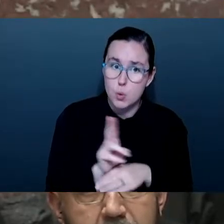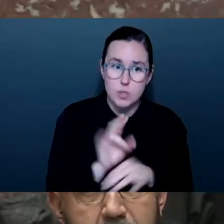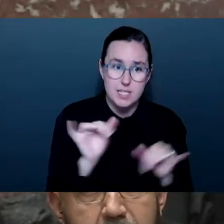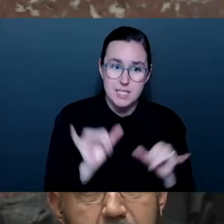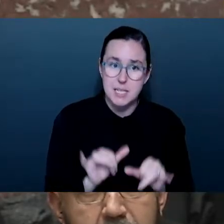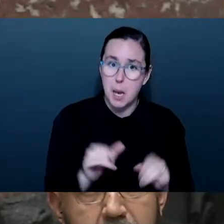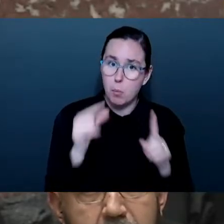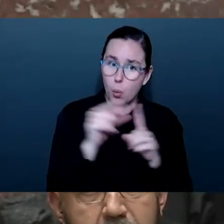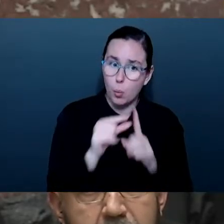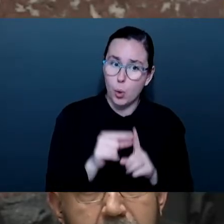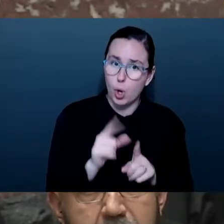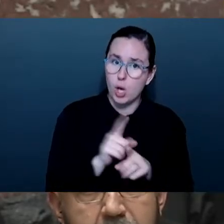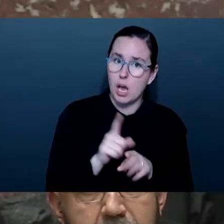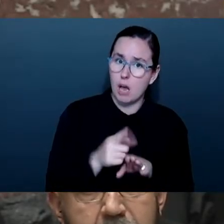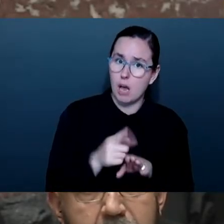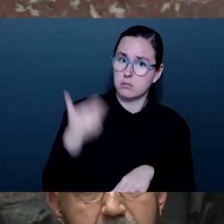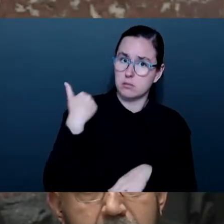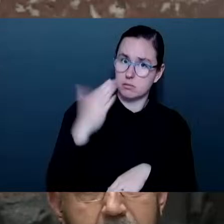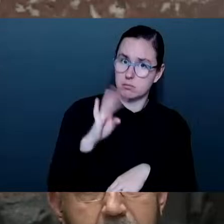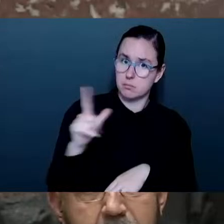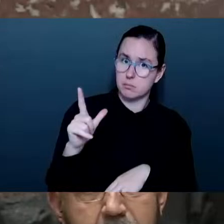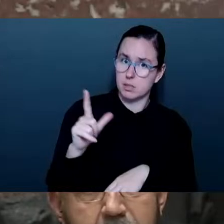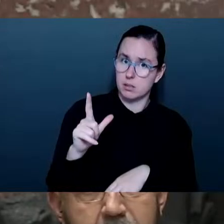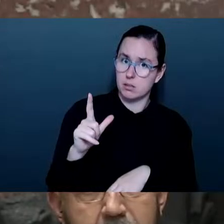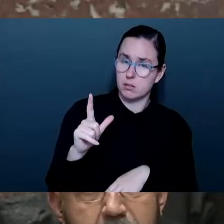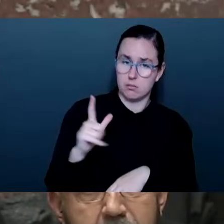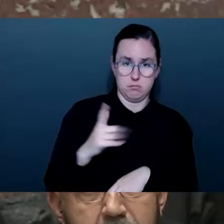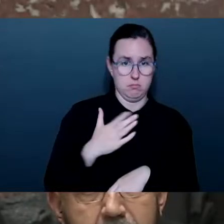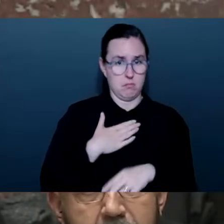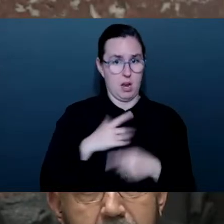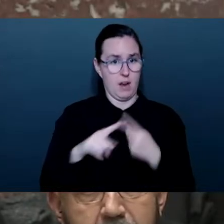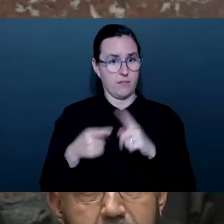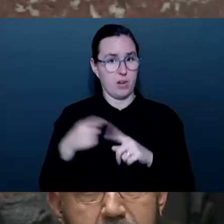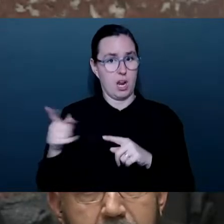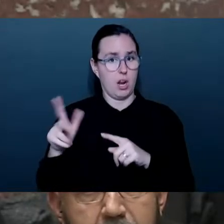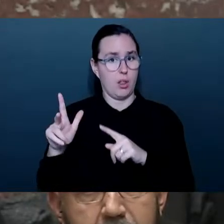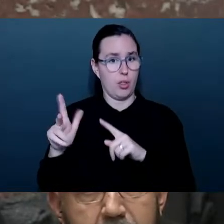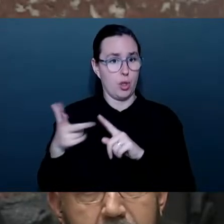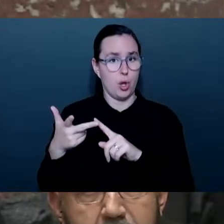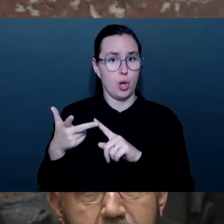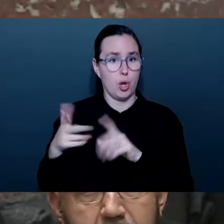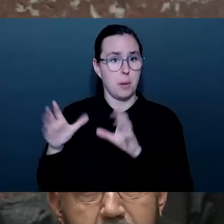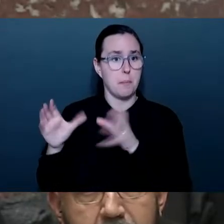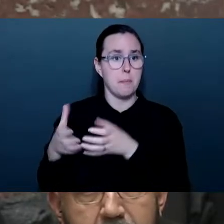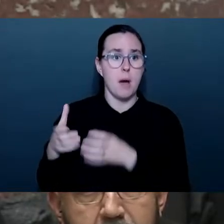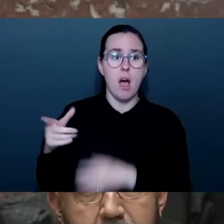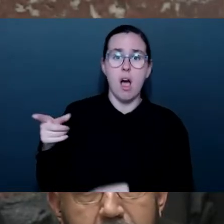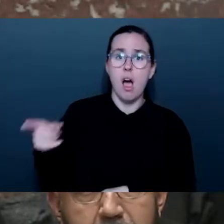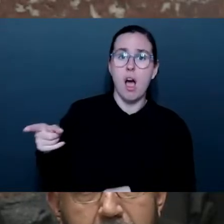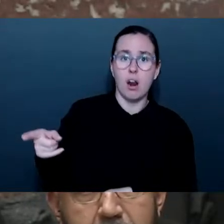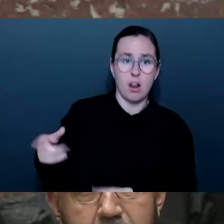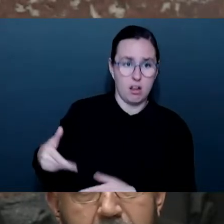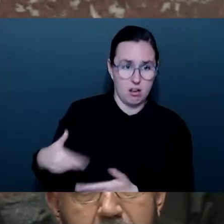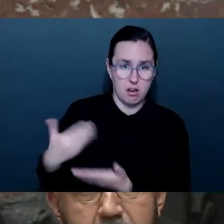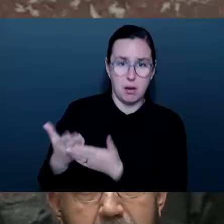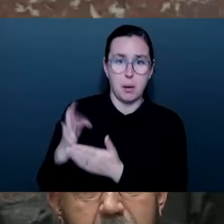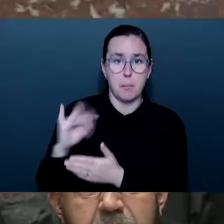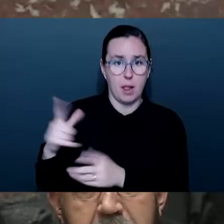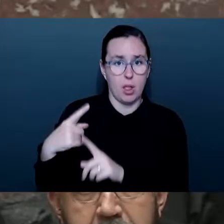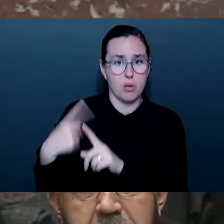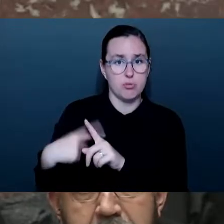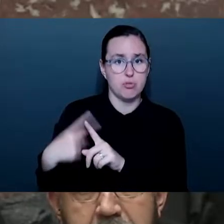the third party has introduced a bill today about rent controls. If that bill is defeated, is he never allowed to refer to rent controls